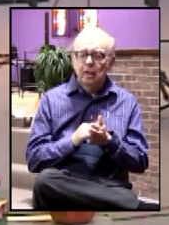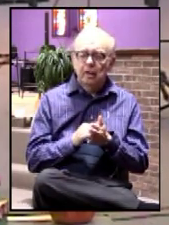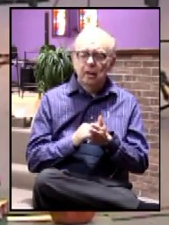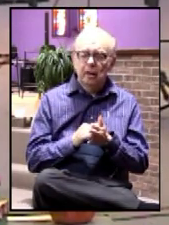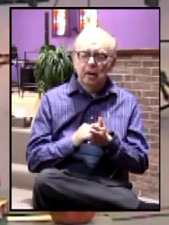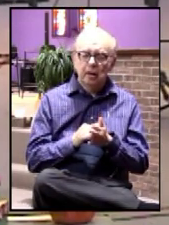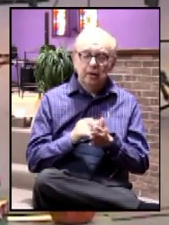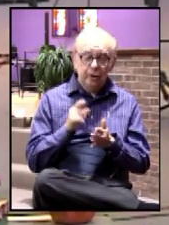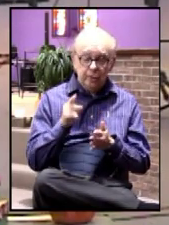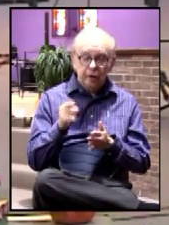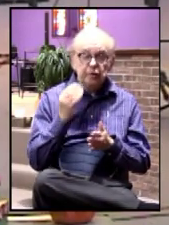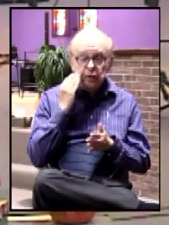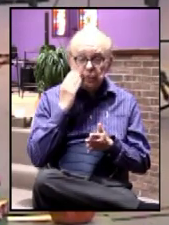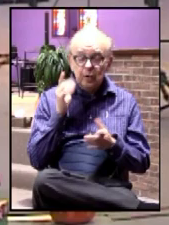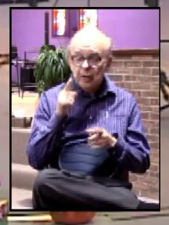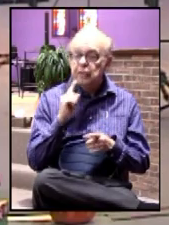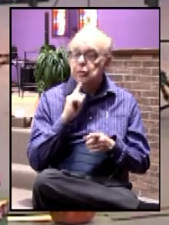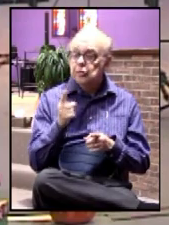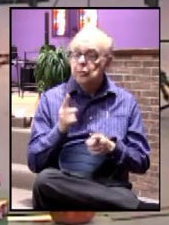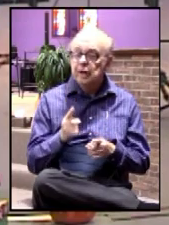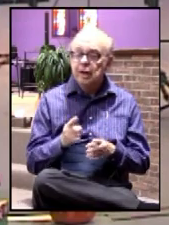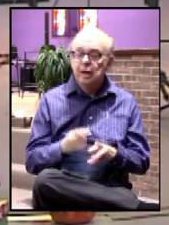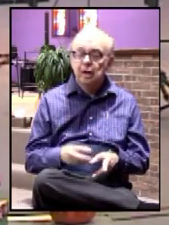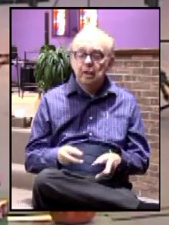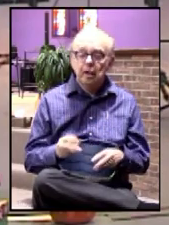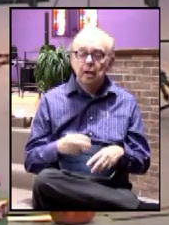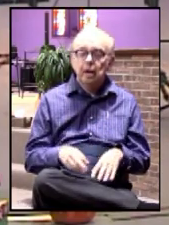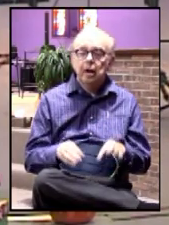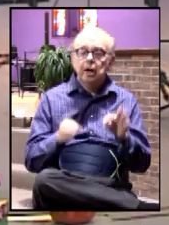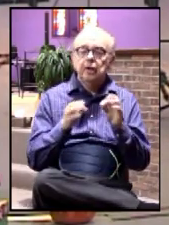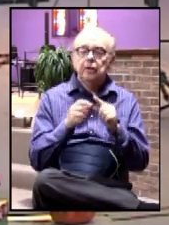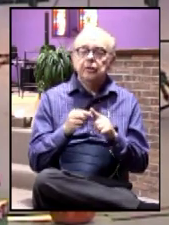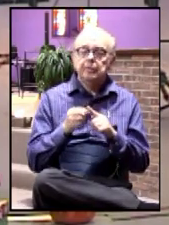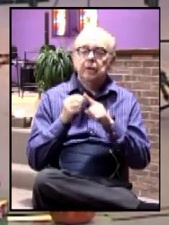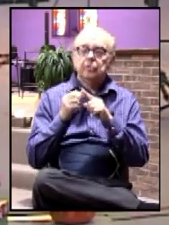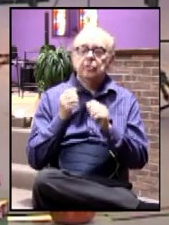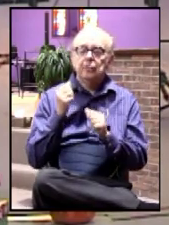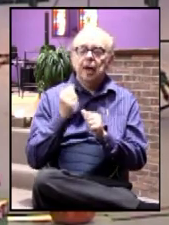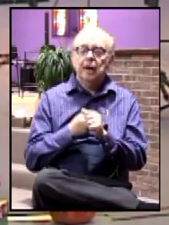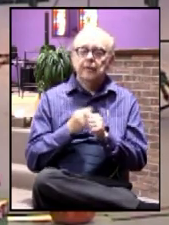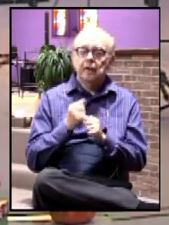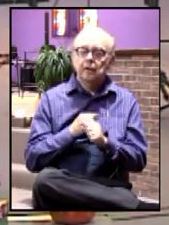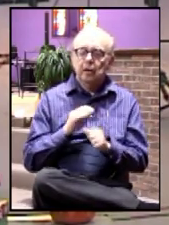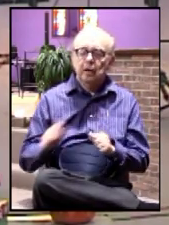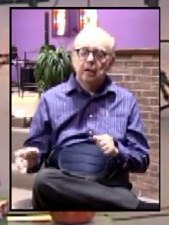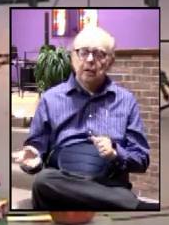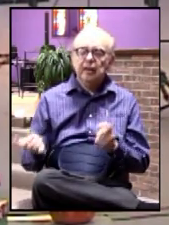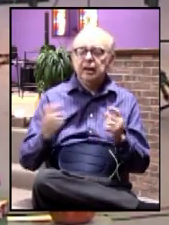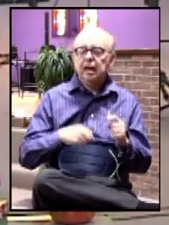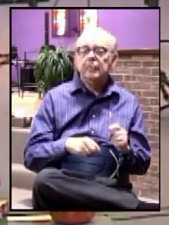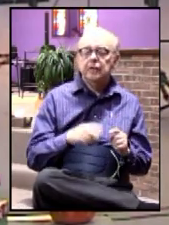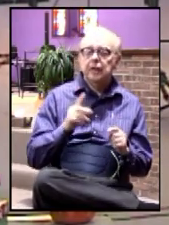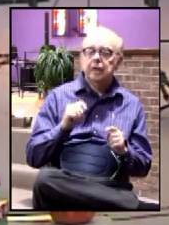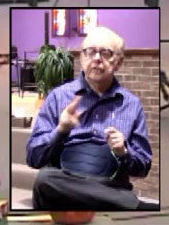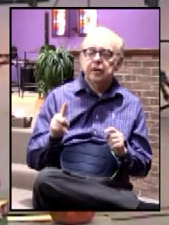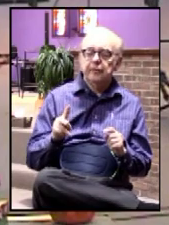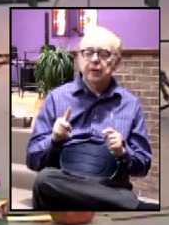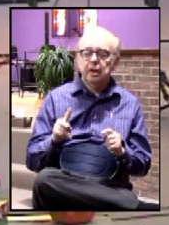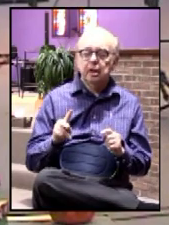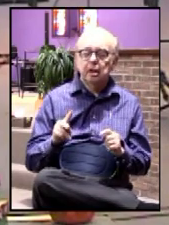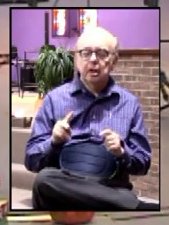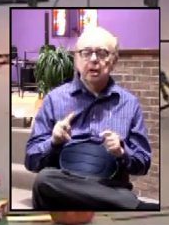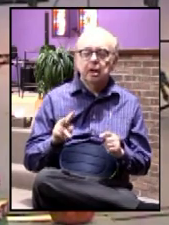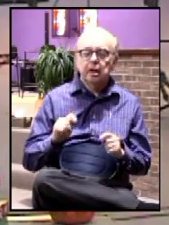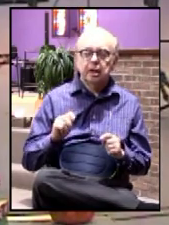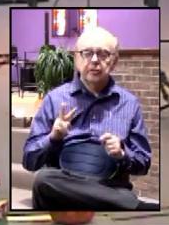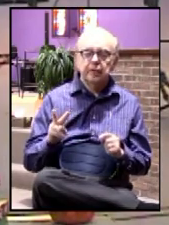"Do you know that you're very special?" To every child that came on that set, every